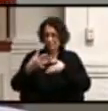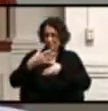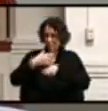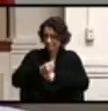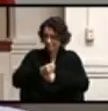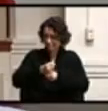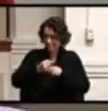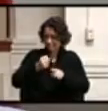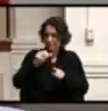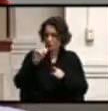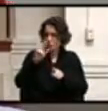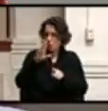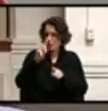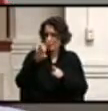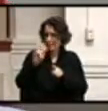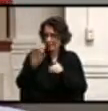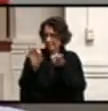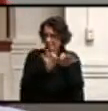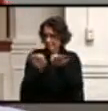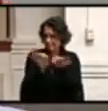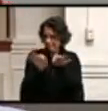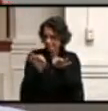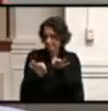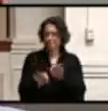for 2013.